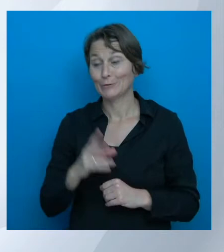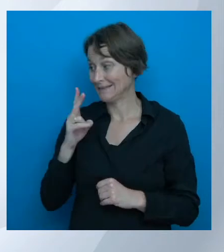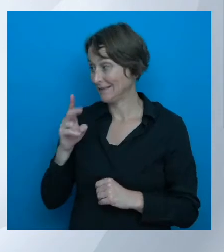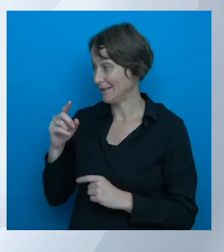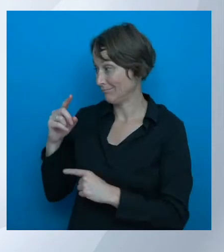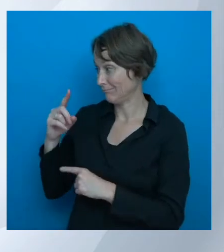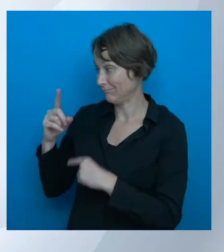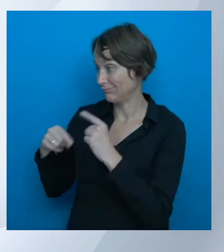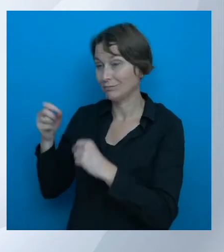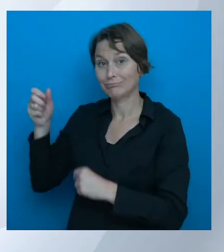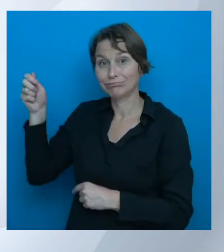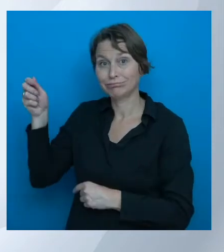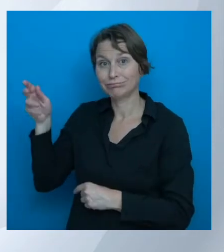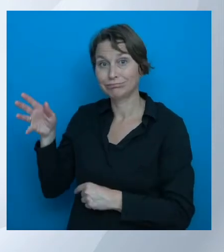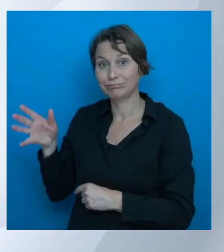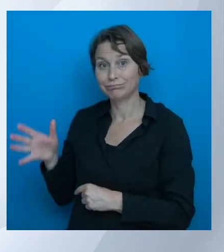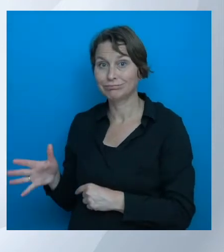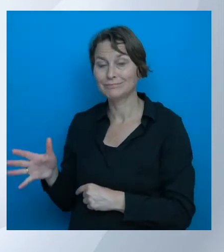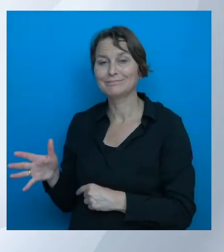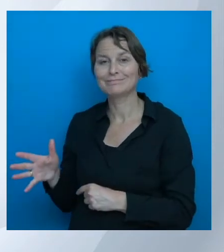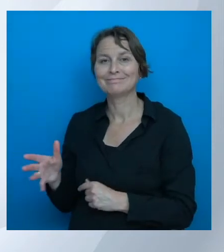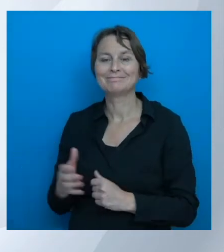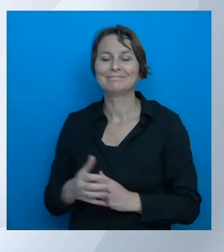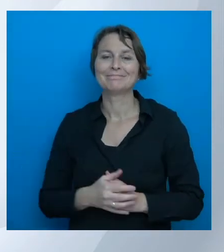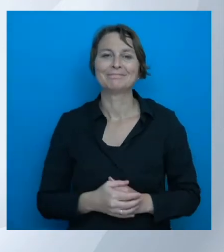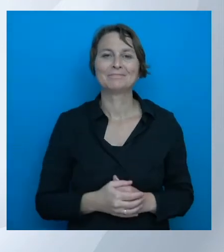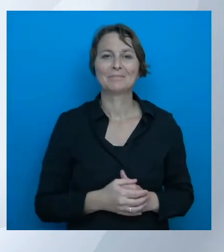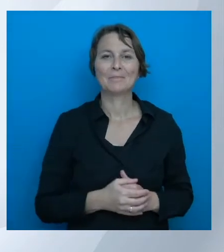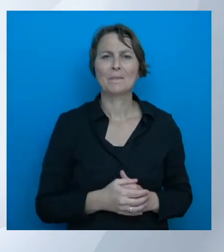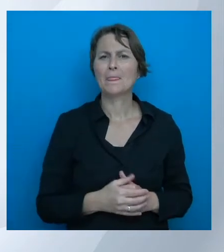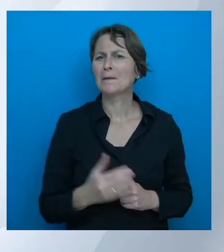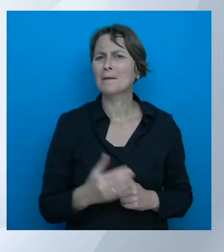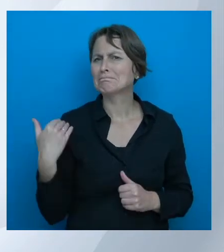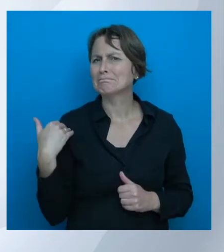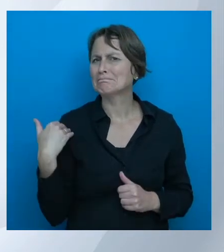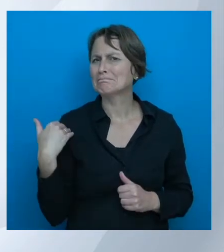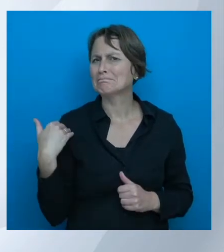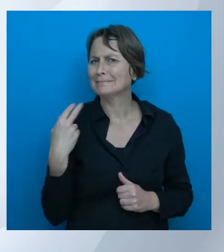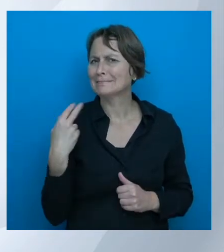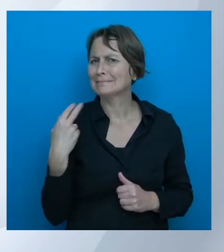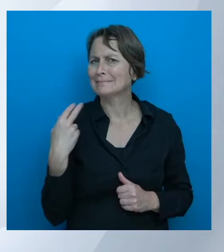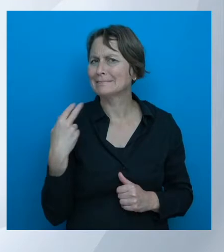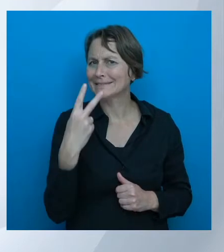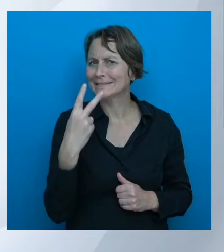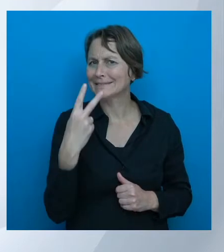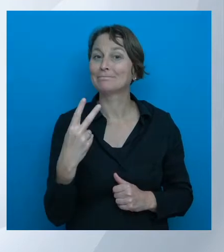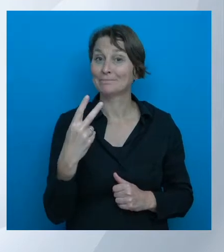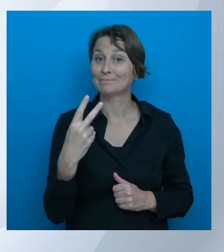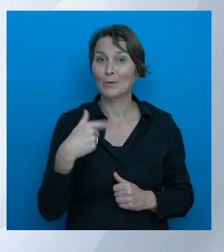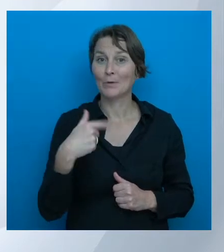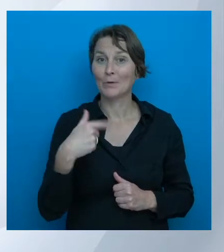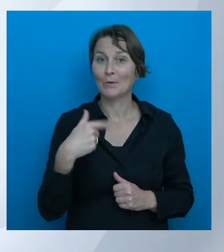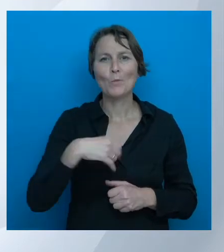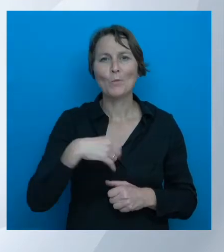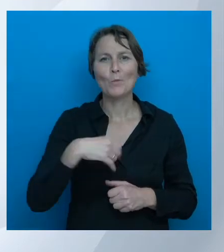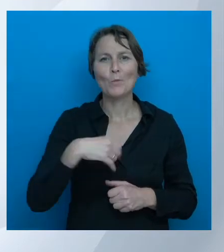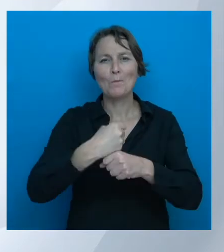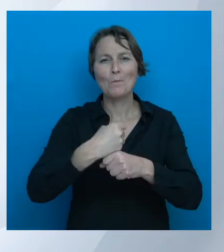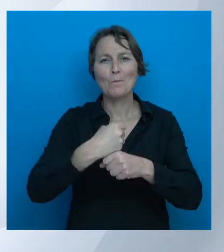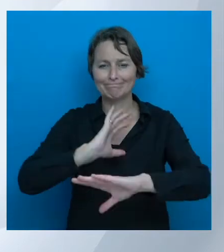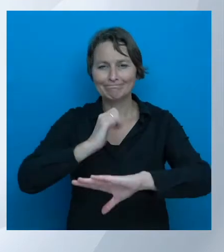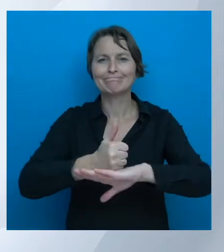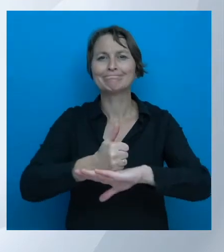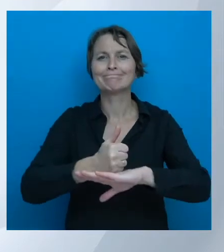So what you just saw is we made an installation of Gatekeeper. We made